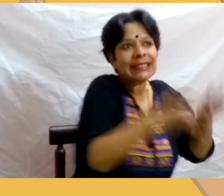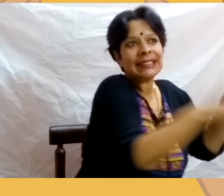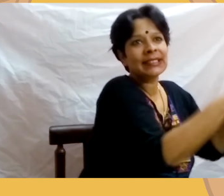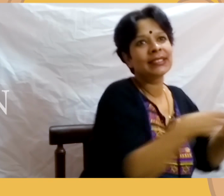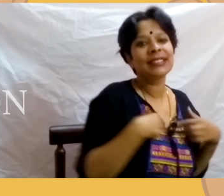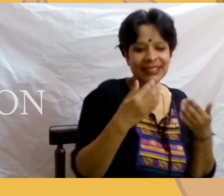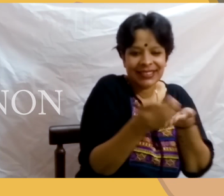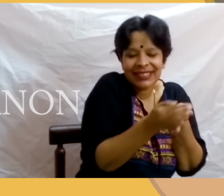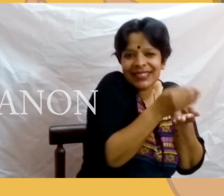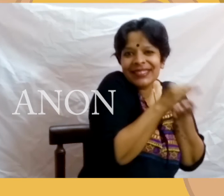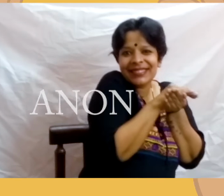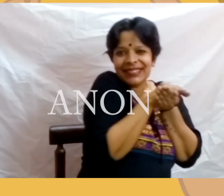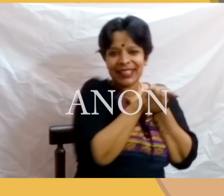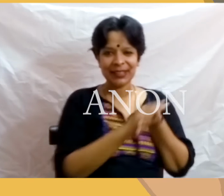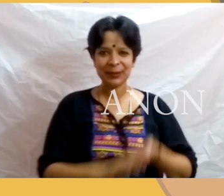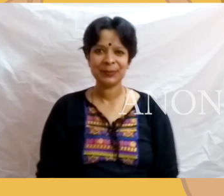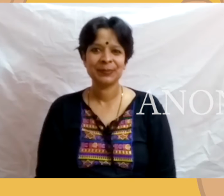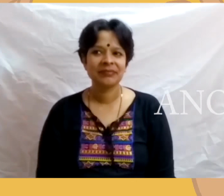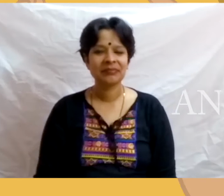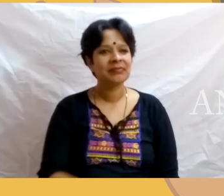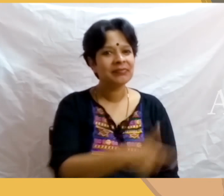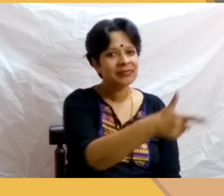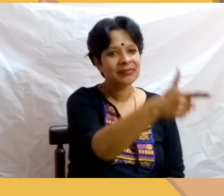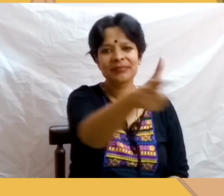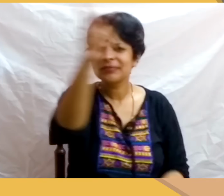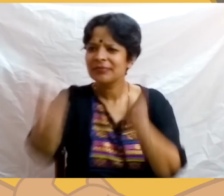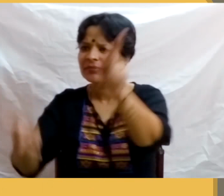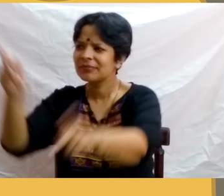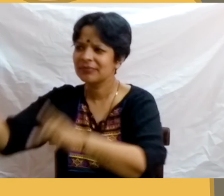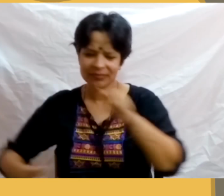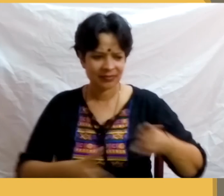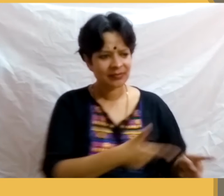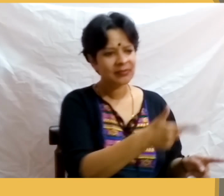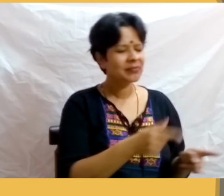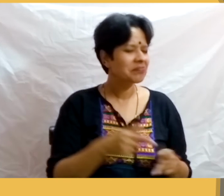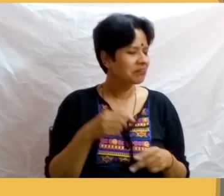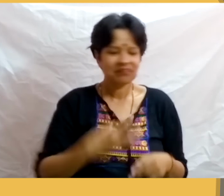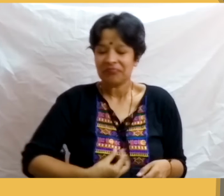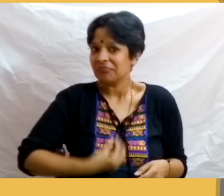Everyone was very impressed with this idea, and they all applauded the young mouse.